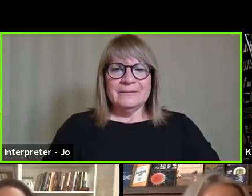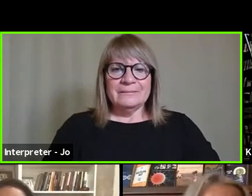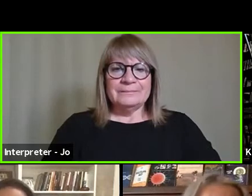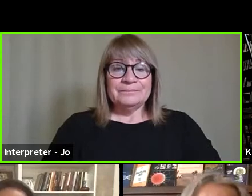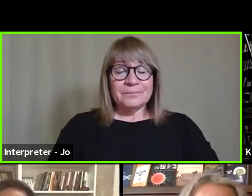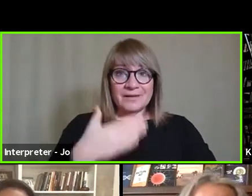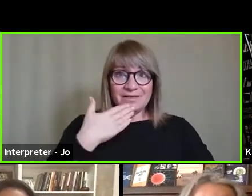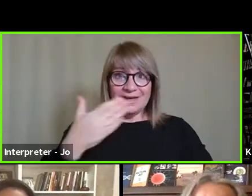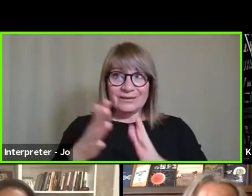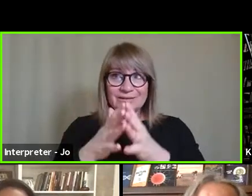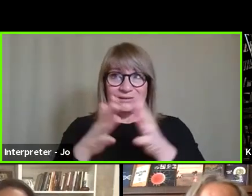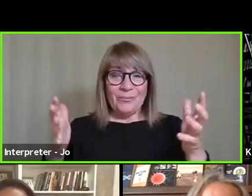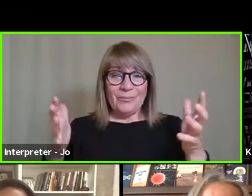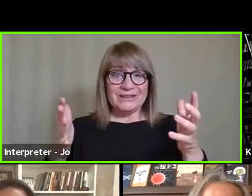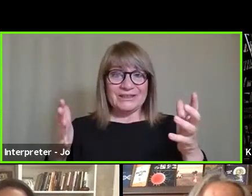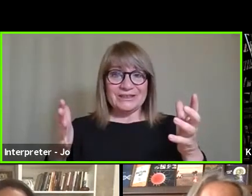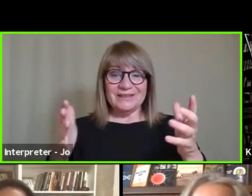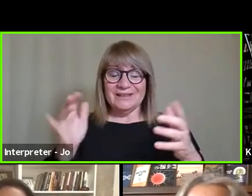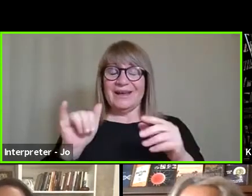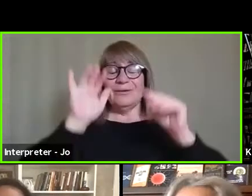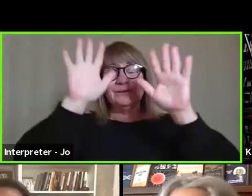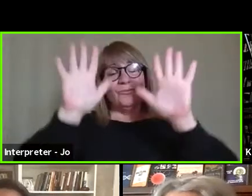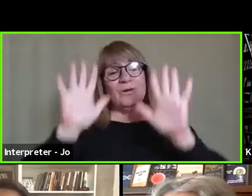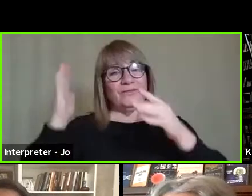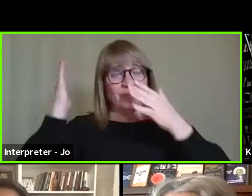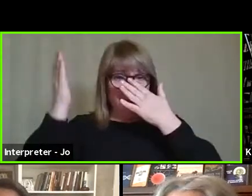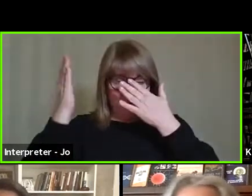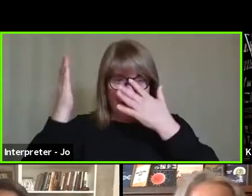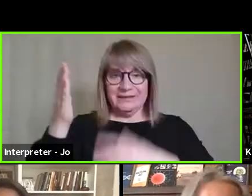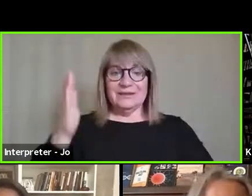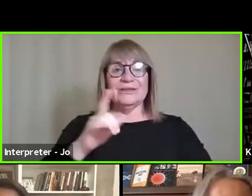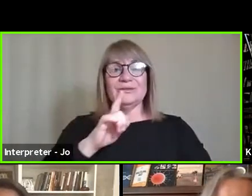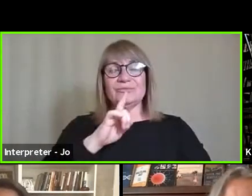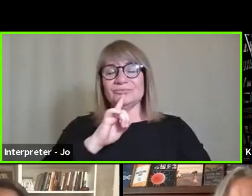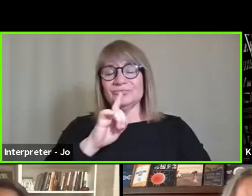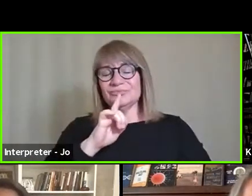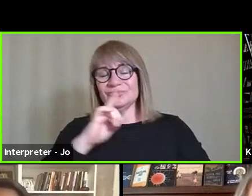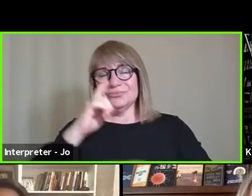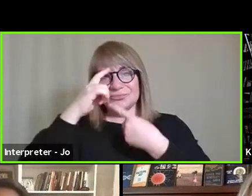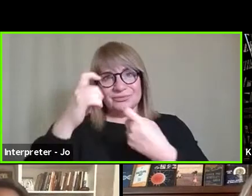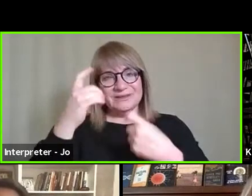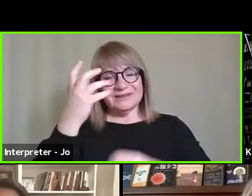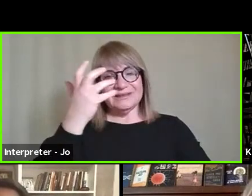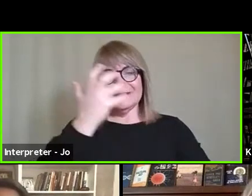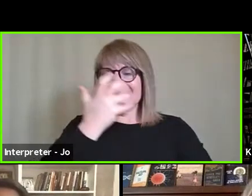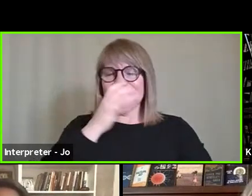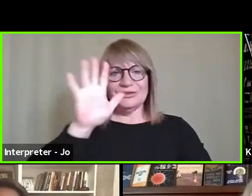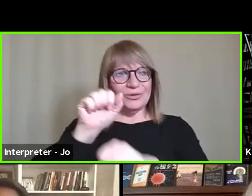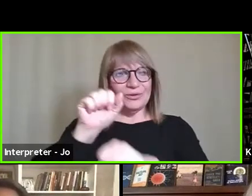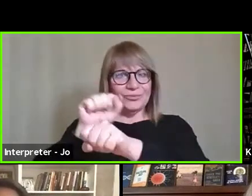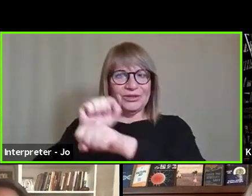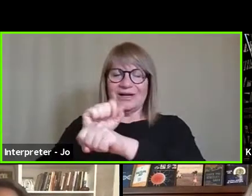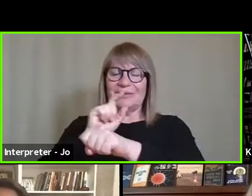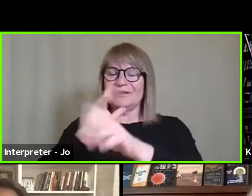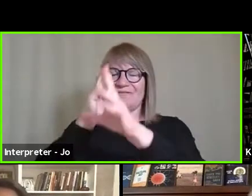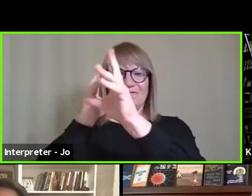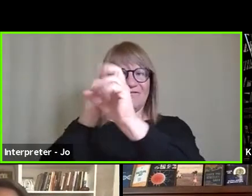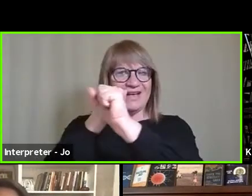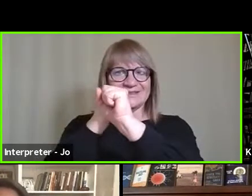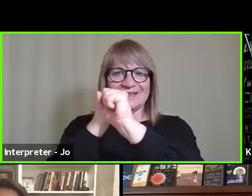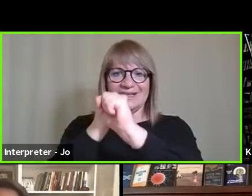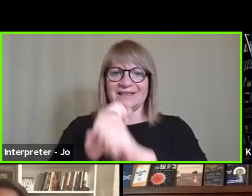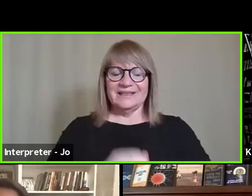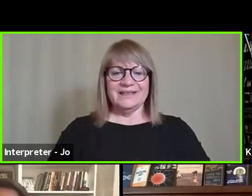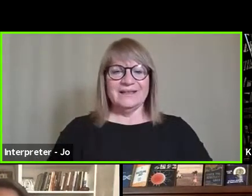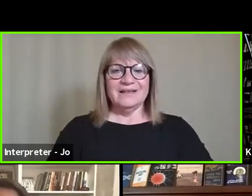thank you guys so much um that was wonderful and really really interesting um work i'm i'm fascinated i um